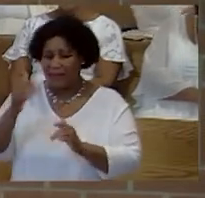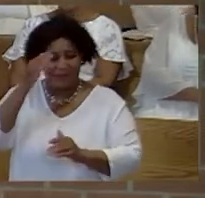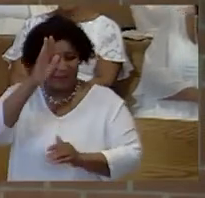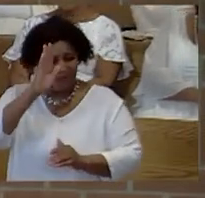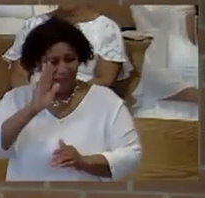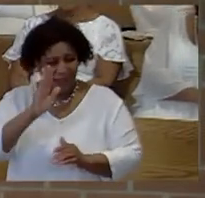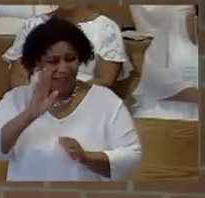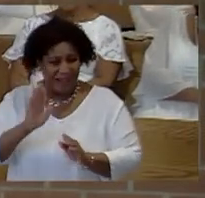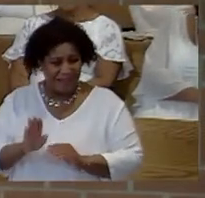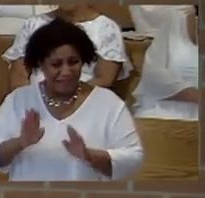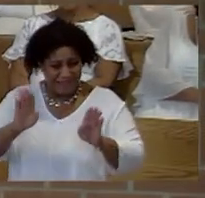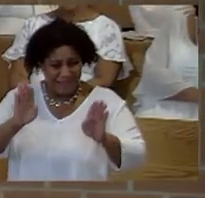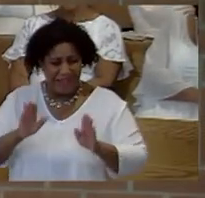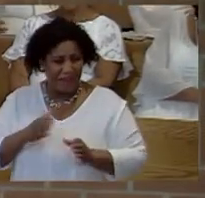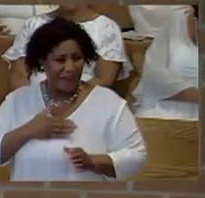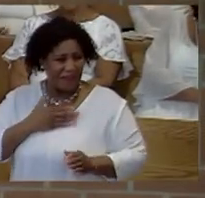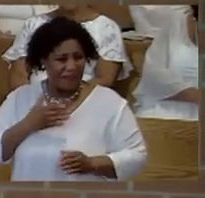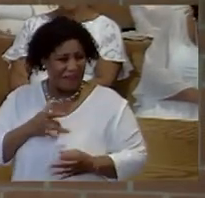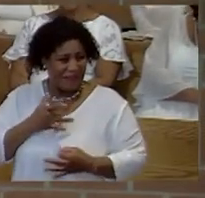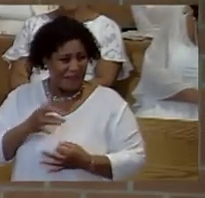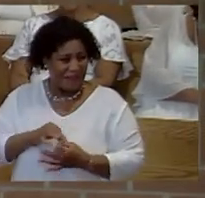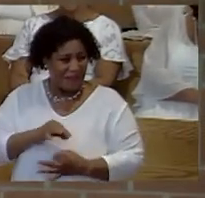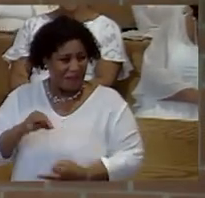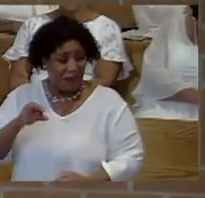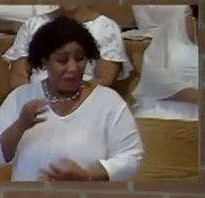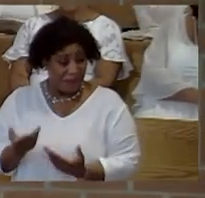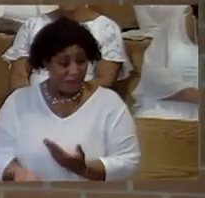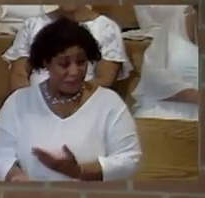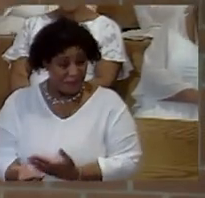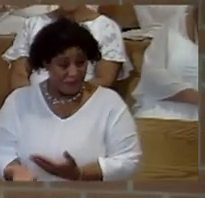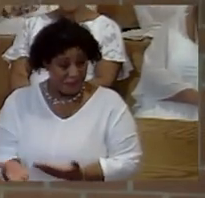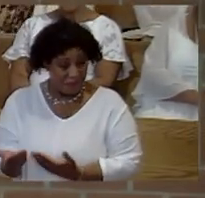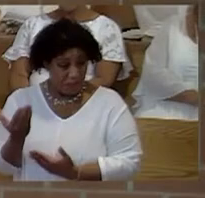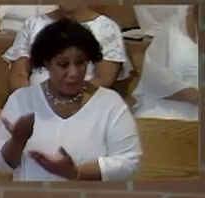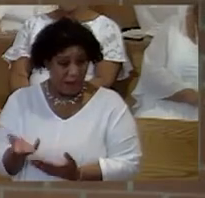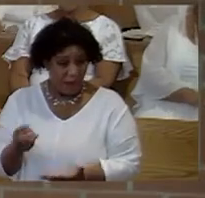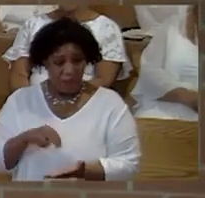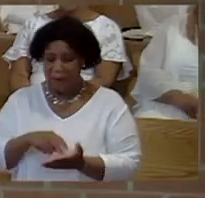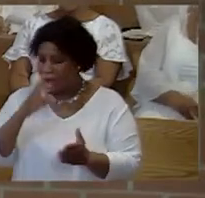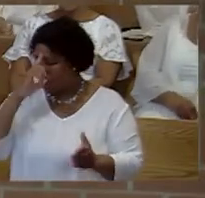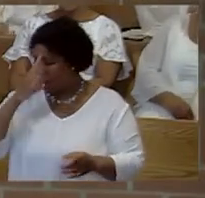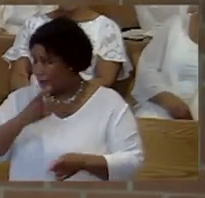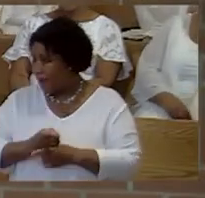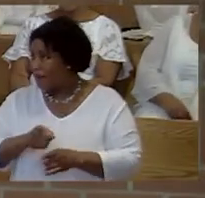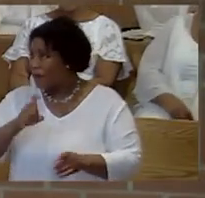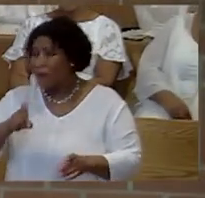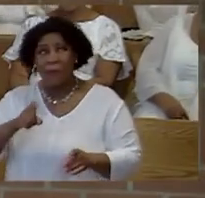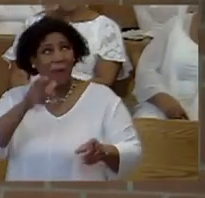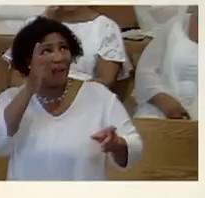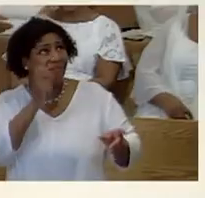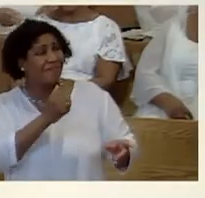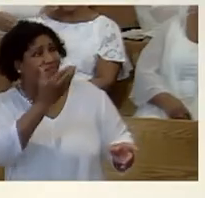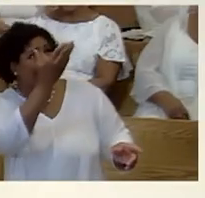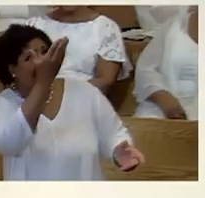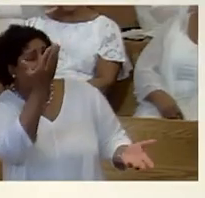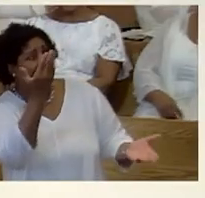the Sunday experience. When I woke up this morning in my right mind, I said, Lord, we need to hear from